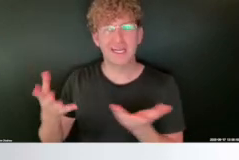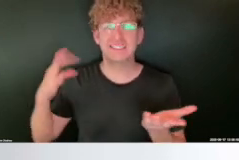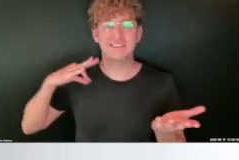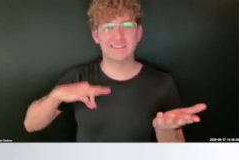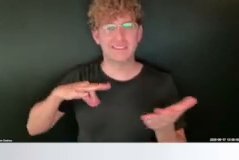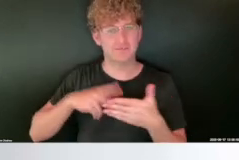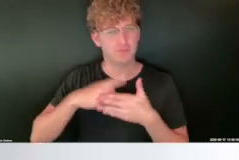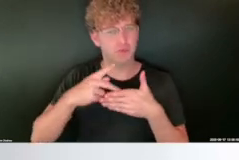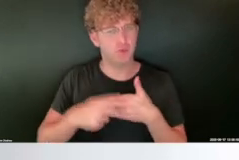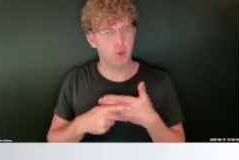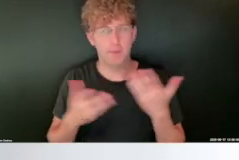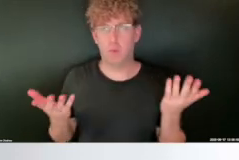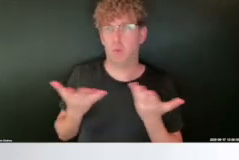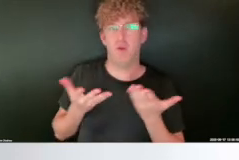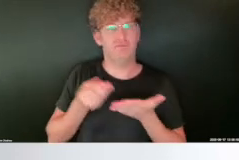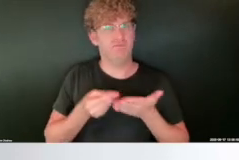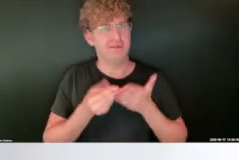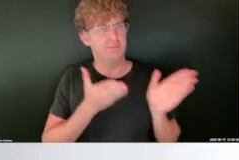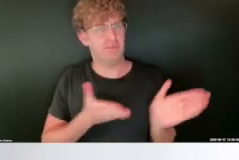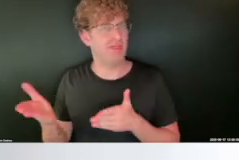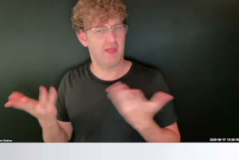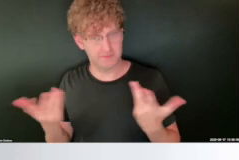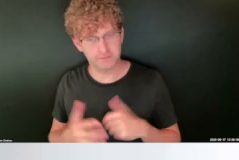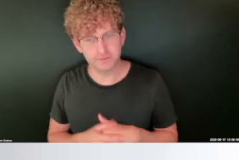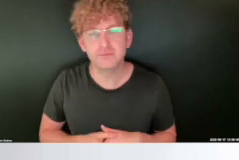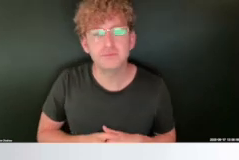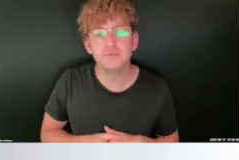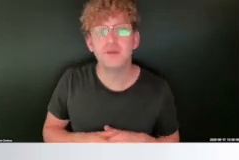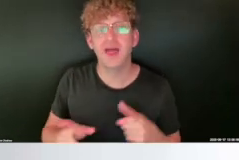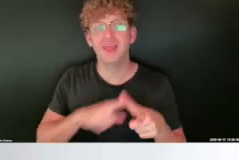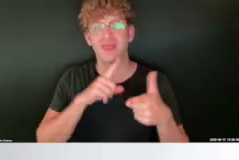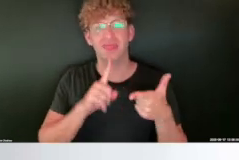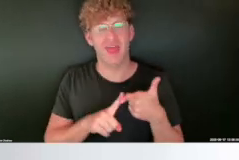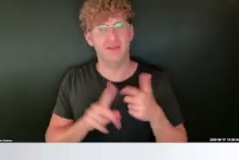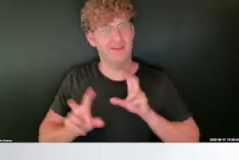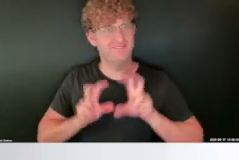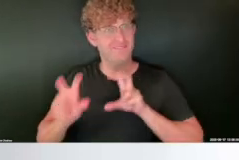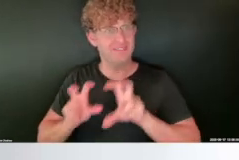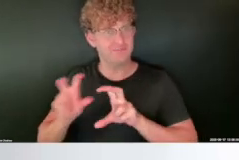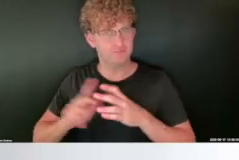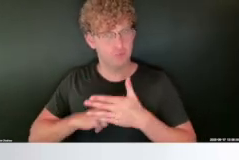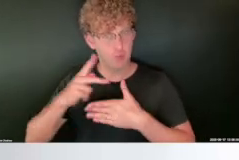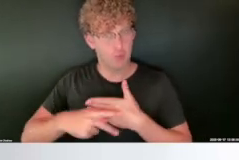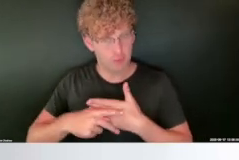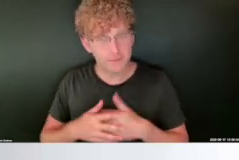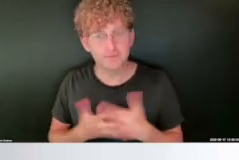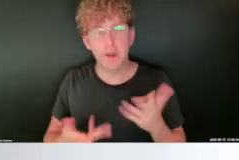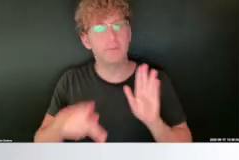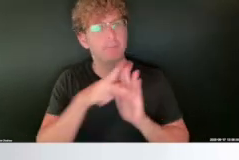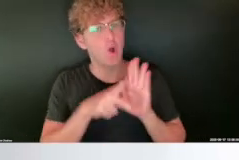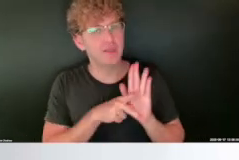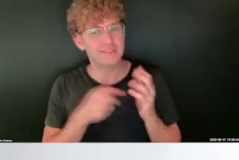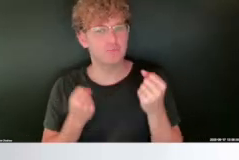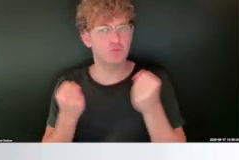is. Then, I'll go over our investment programs, the policy drivers and guiding documents for the funding